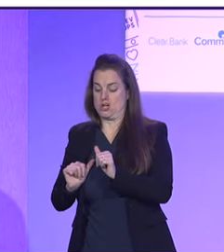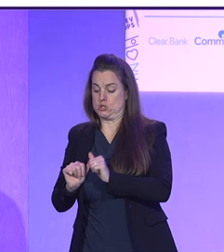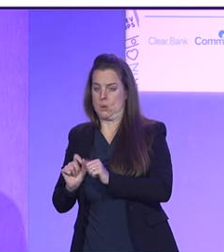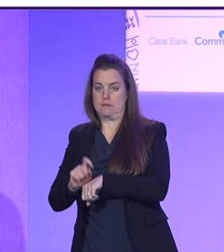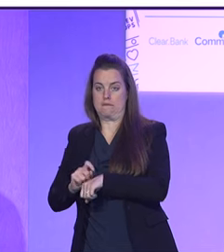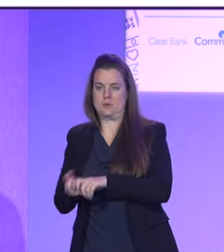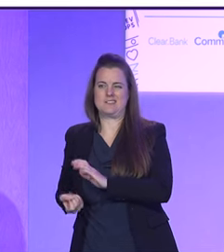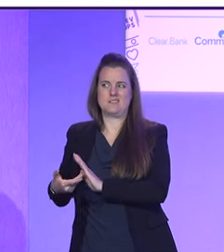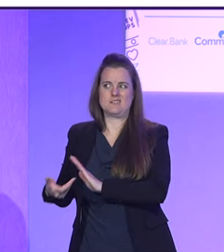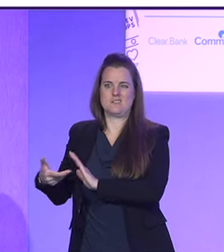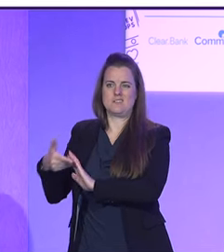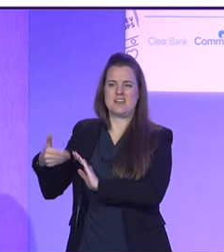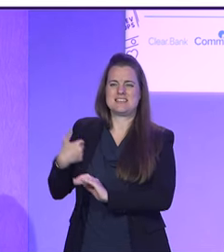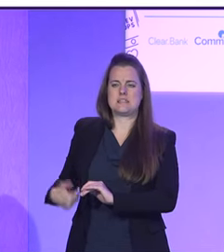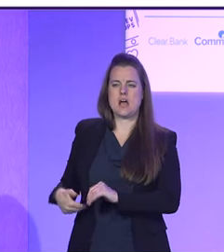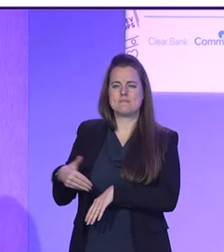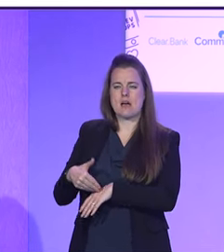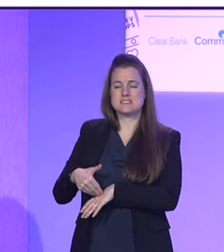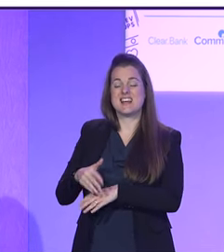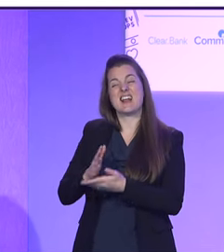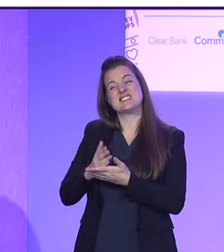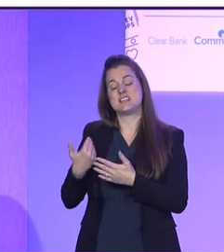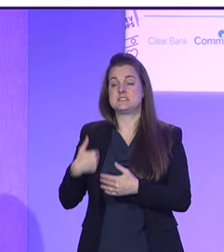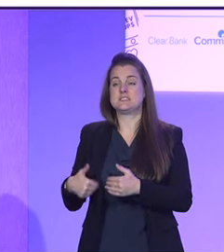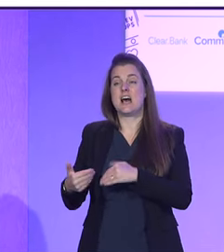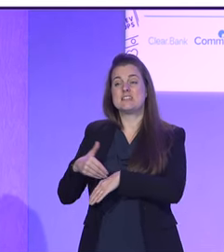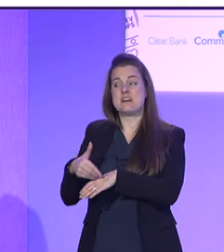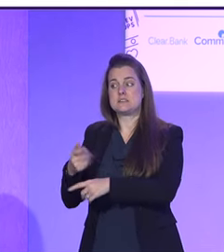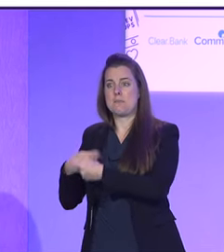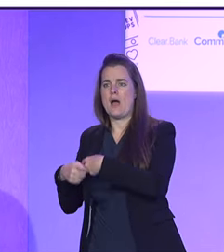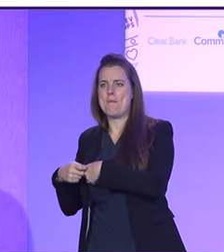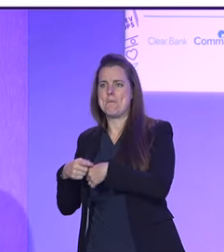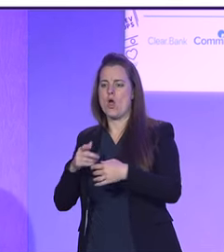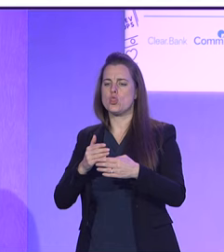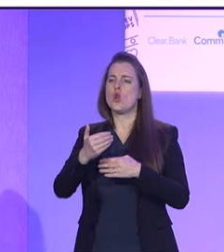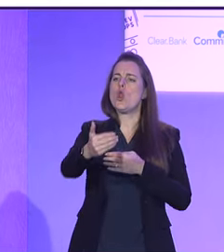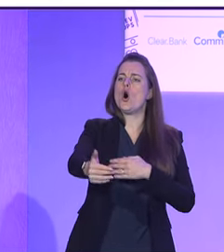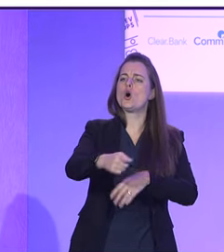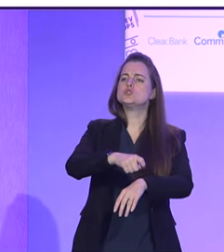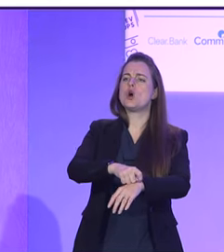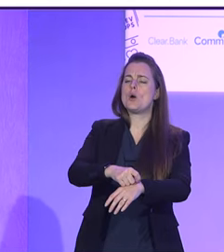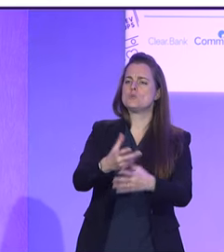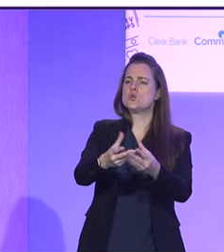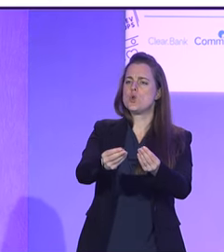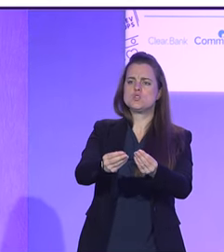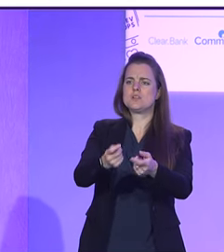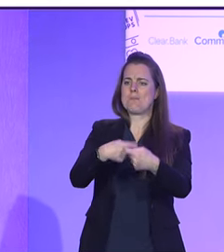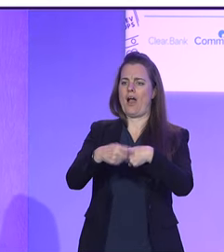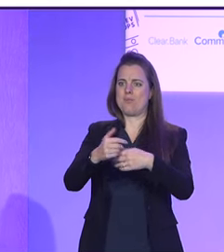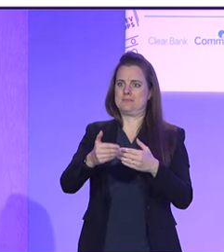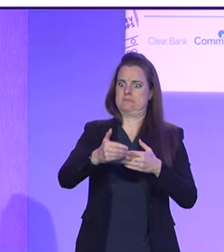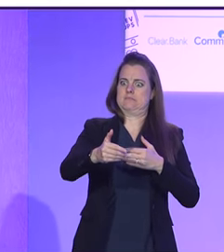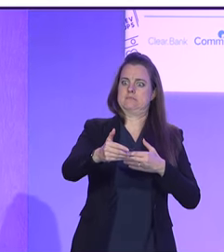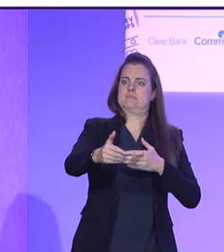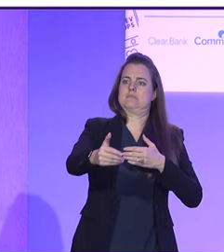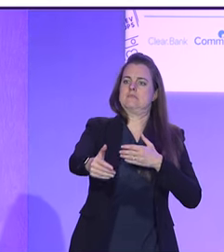side effects might make the long-term solutions less and less feasible. And that's the problem. They undermine the long-term